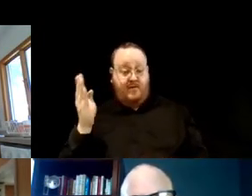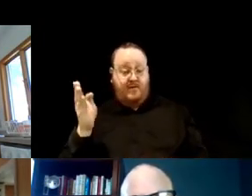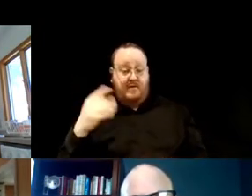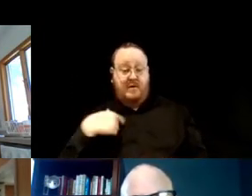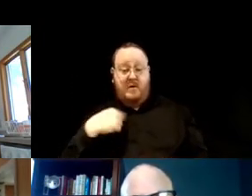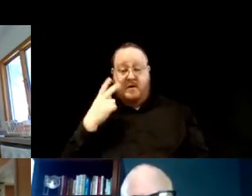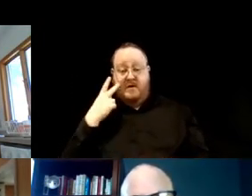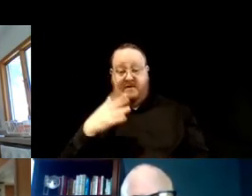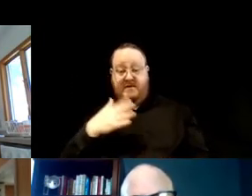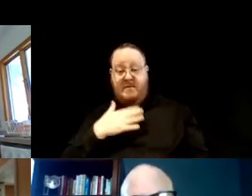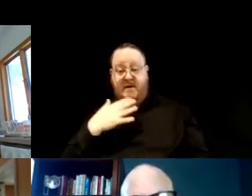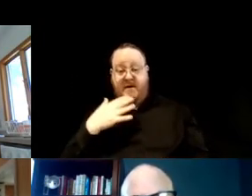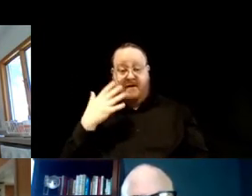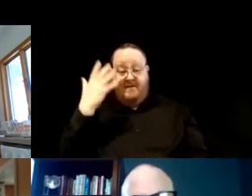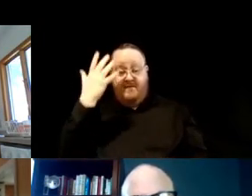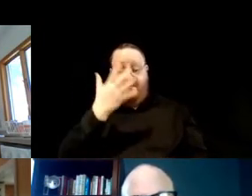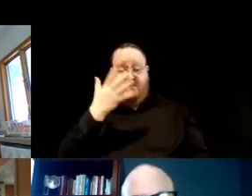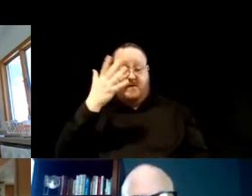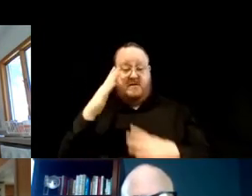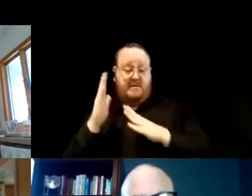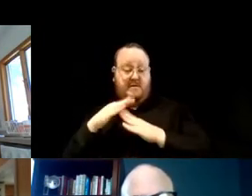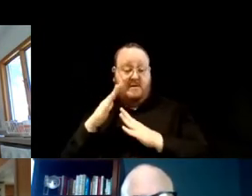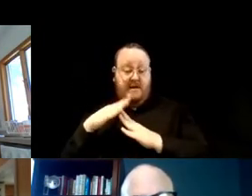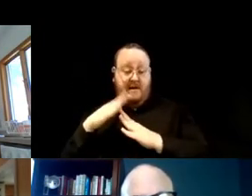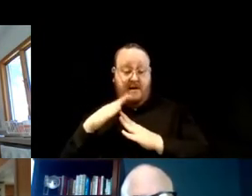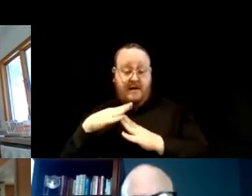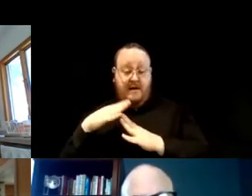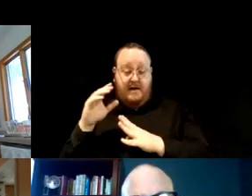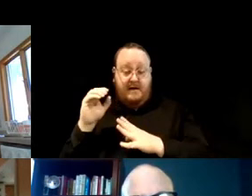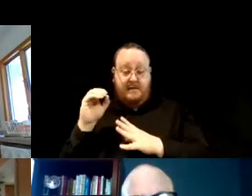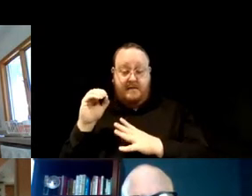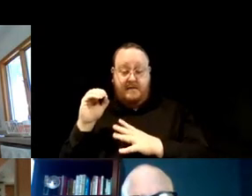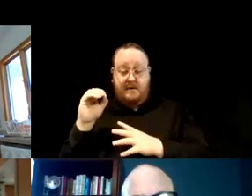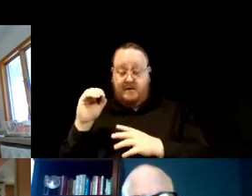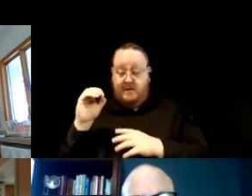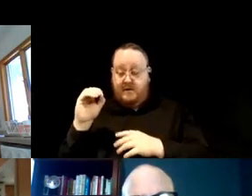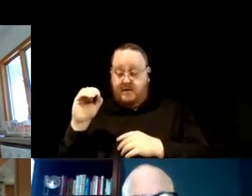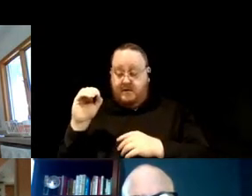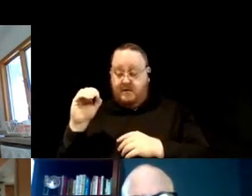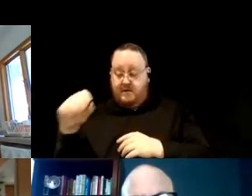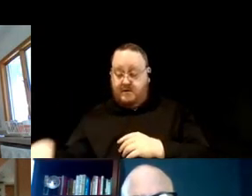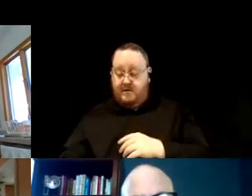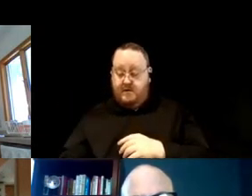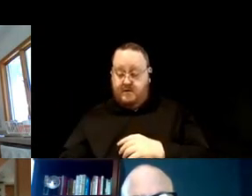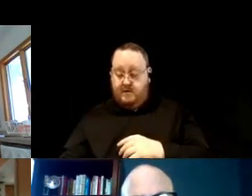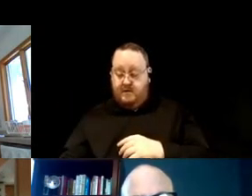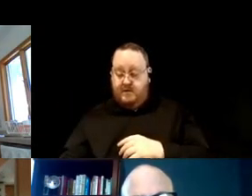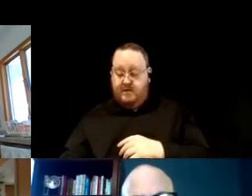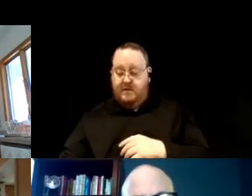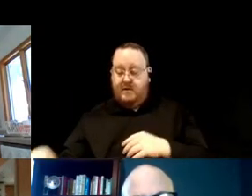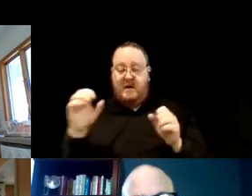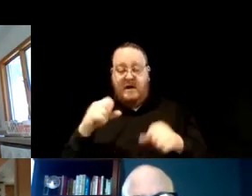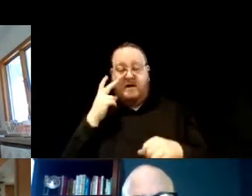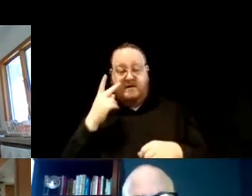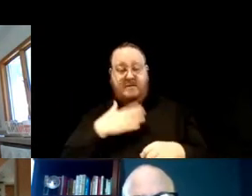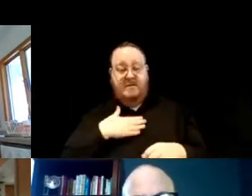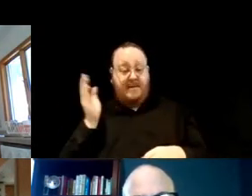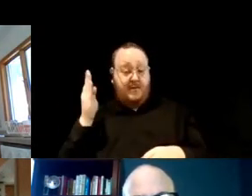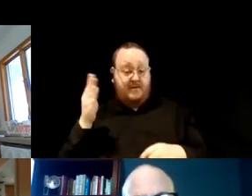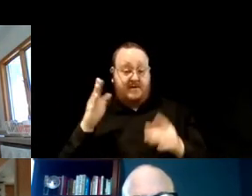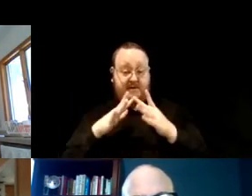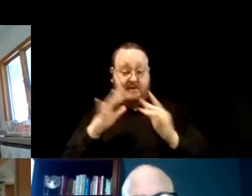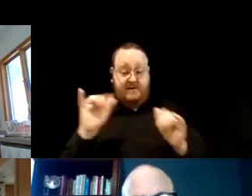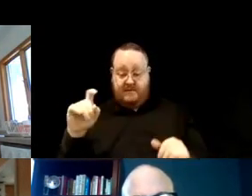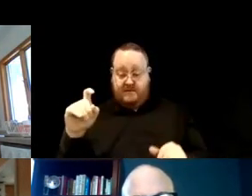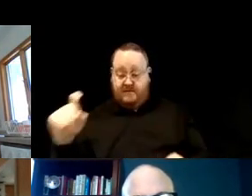up at the top, and so they can see me speaking, but then I'll be able to see my presentation if I'm sharing it then? Will that be on